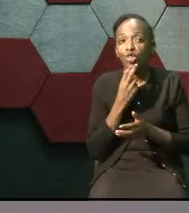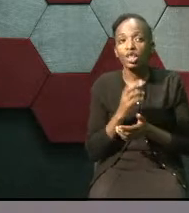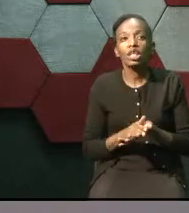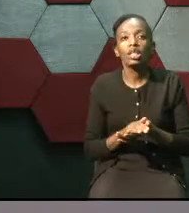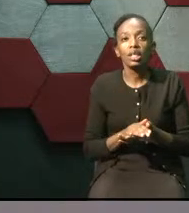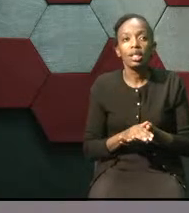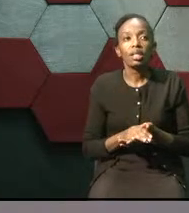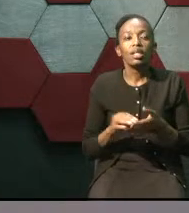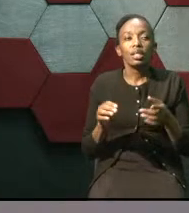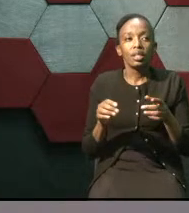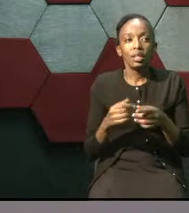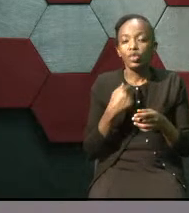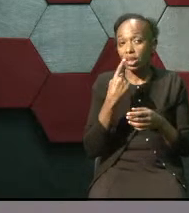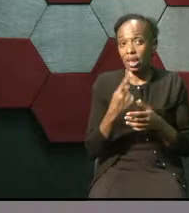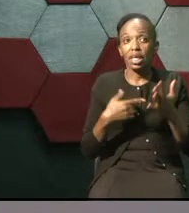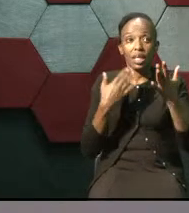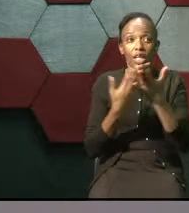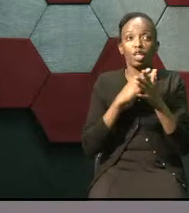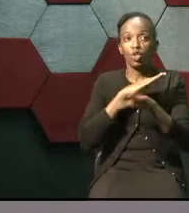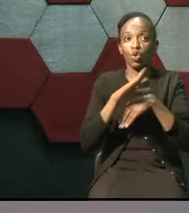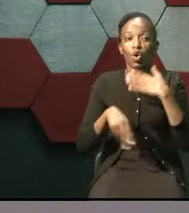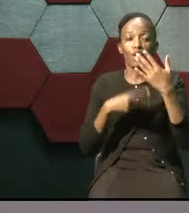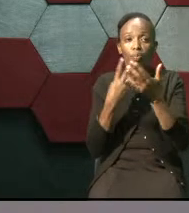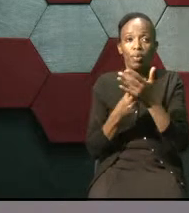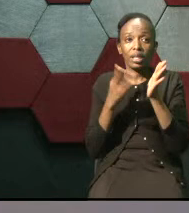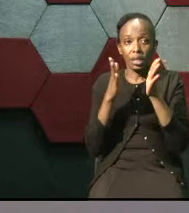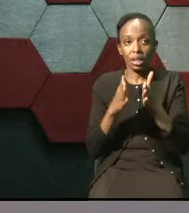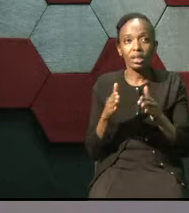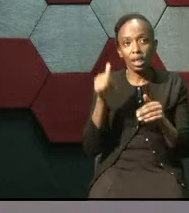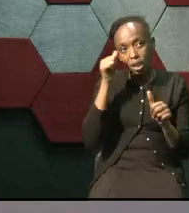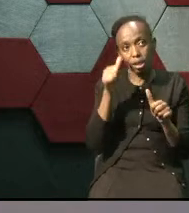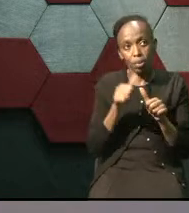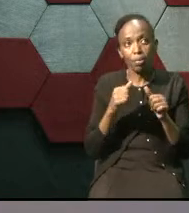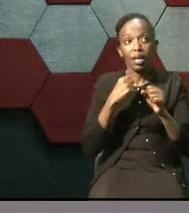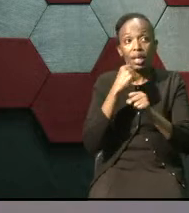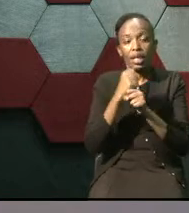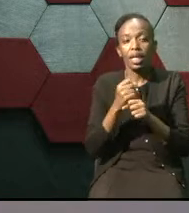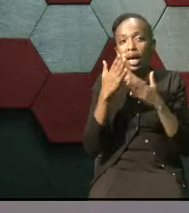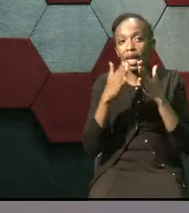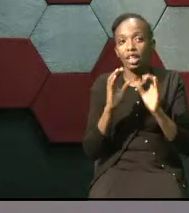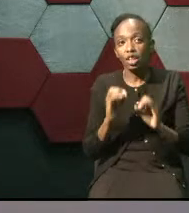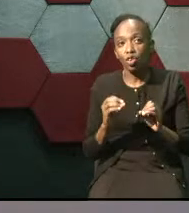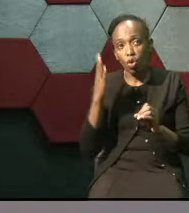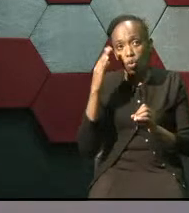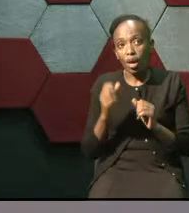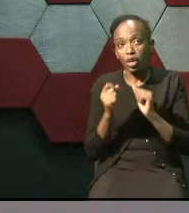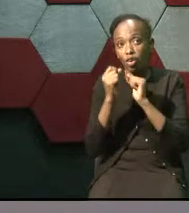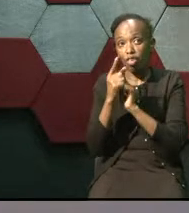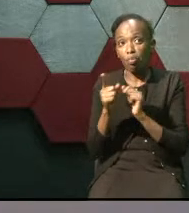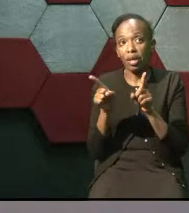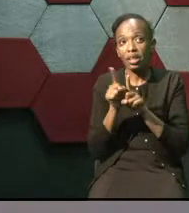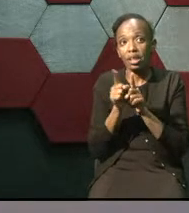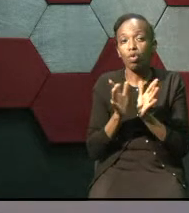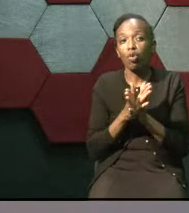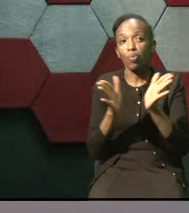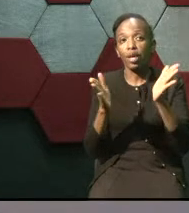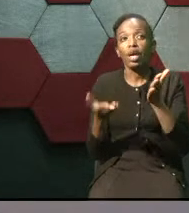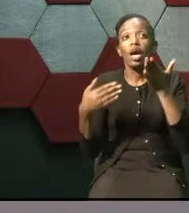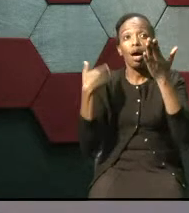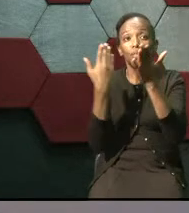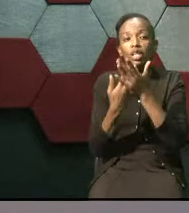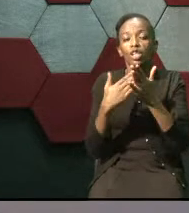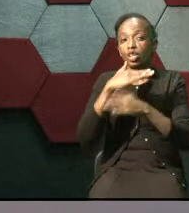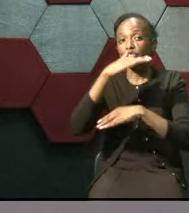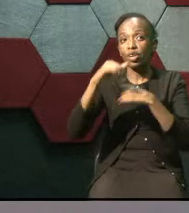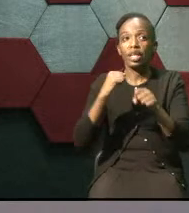Tuesday. She's going to just say thank you to all the partners. And remember, the year doesn't end because from November, we'll already be opening up applications for next year.